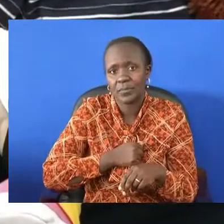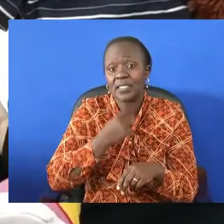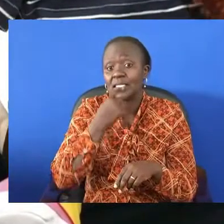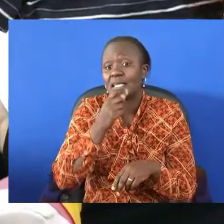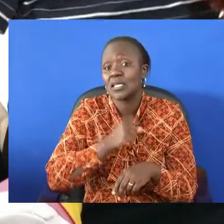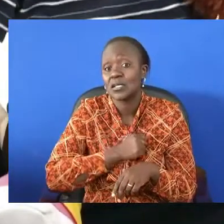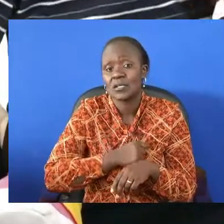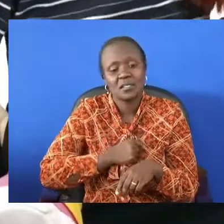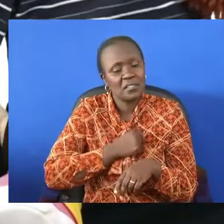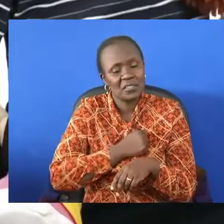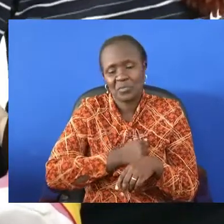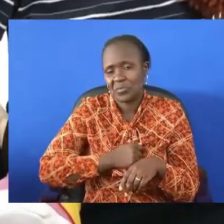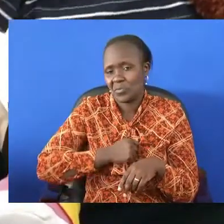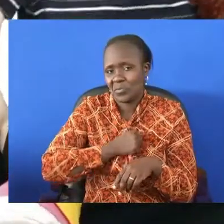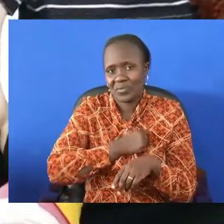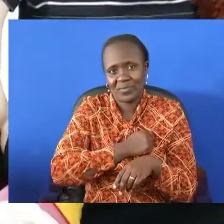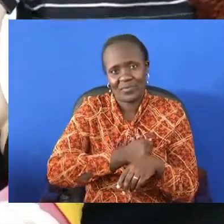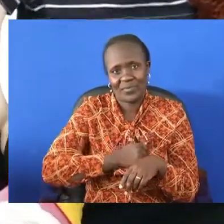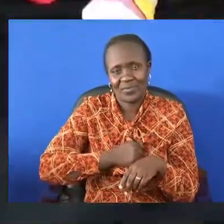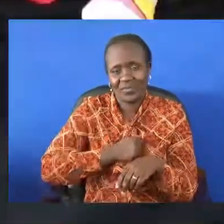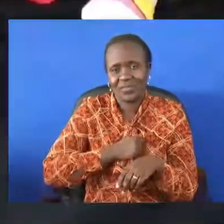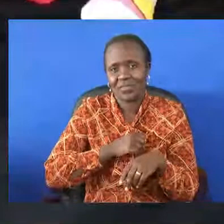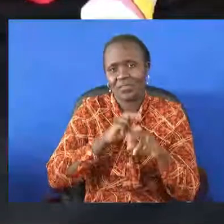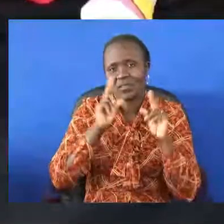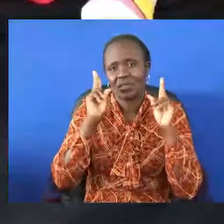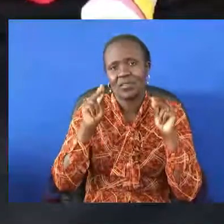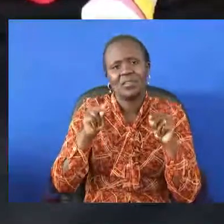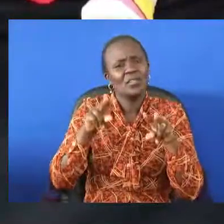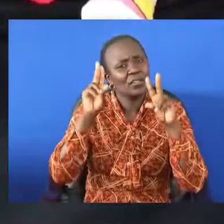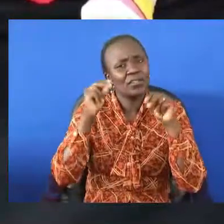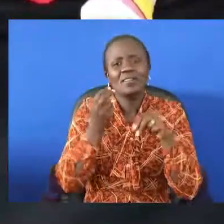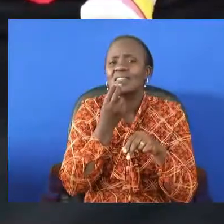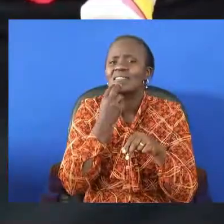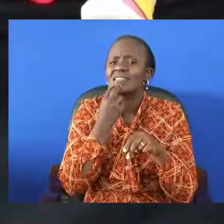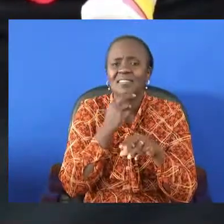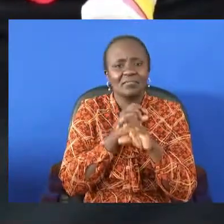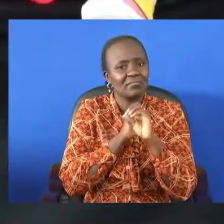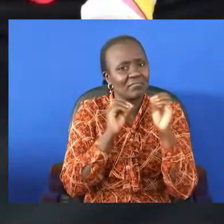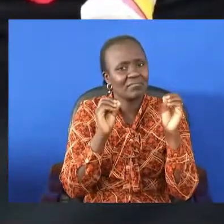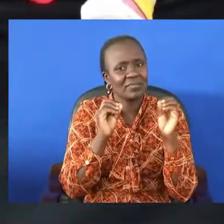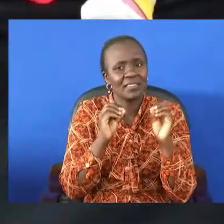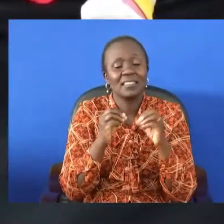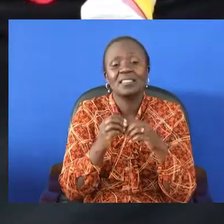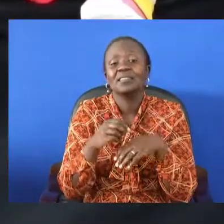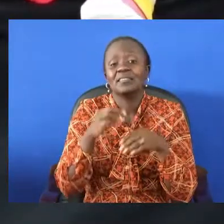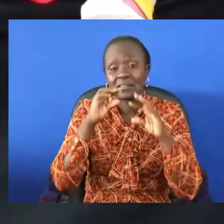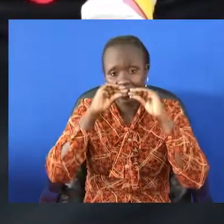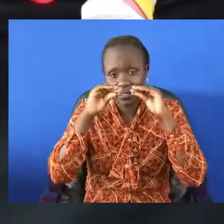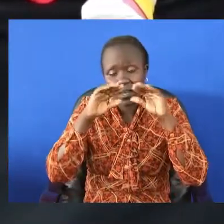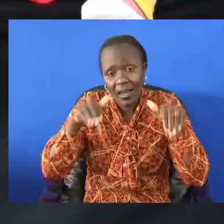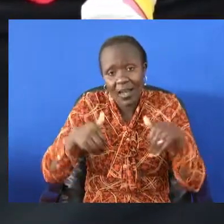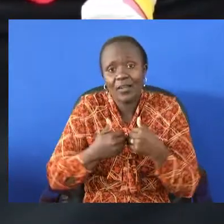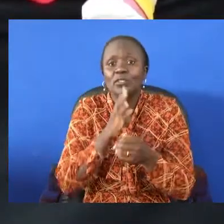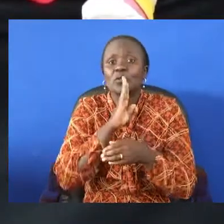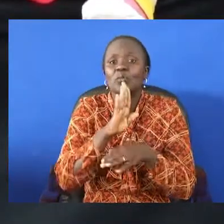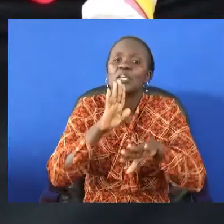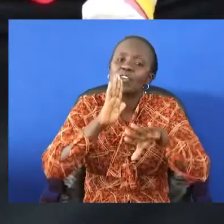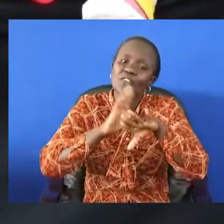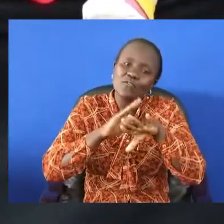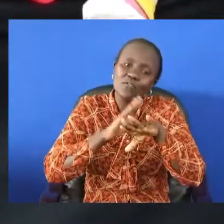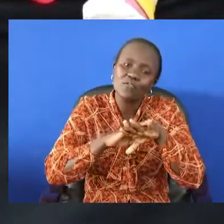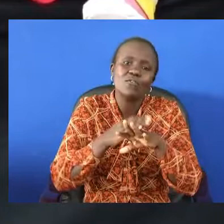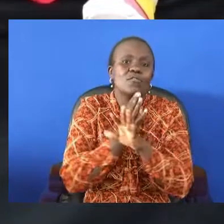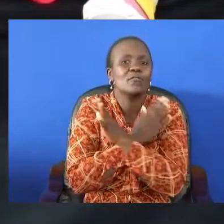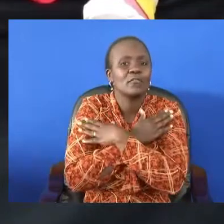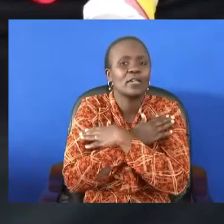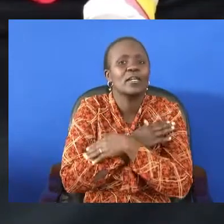apologize. Sorry. Thank you. You should not laugh at your friend. I'm going to teach you today how to be good